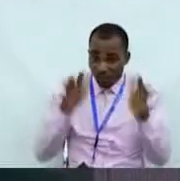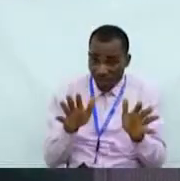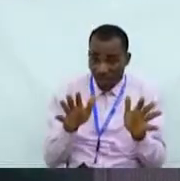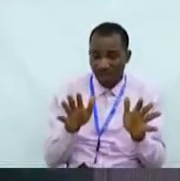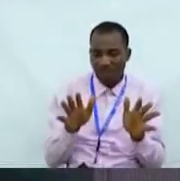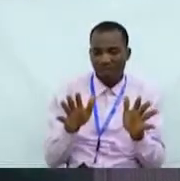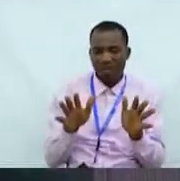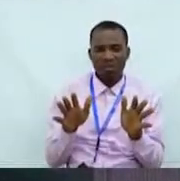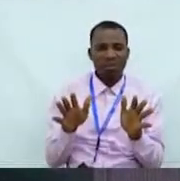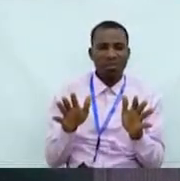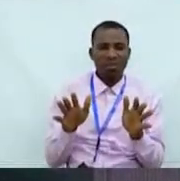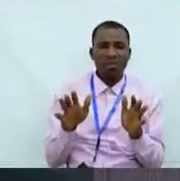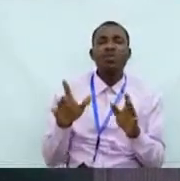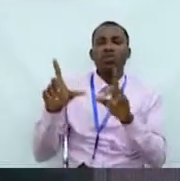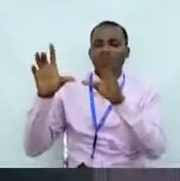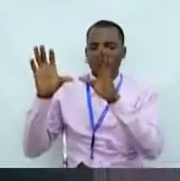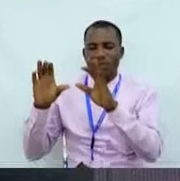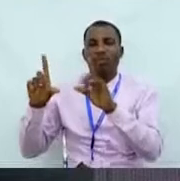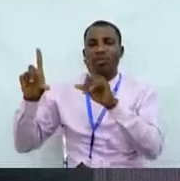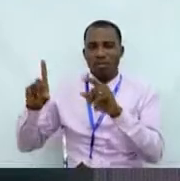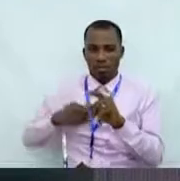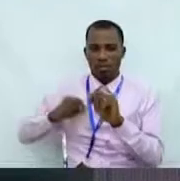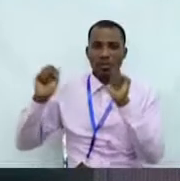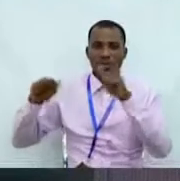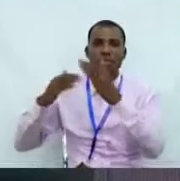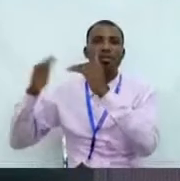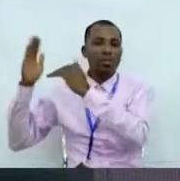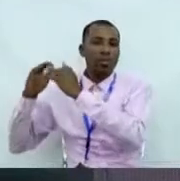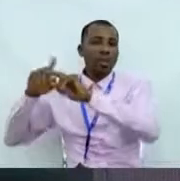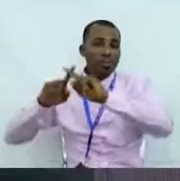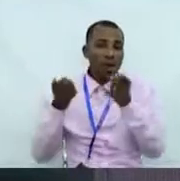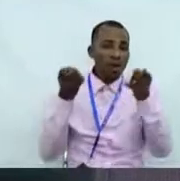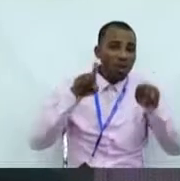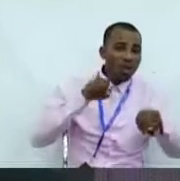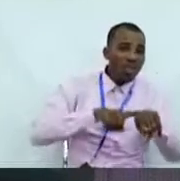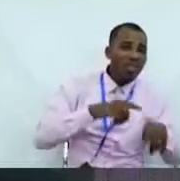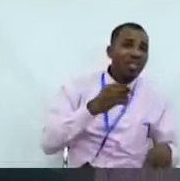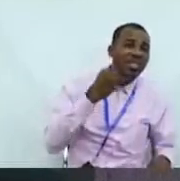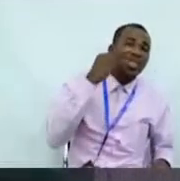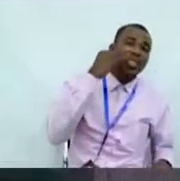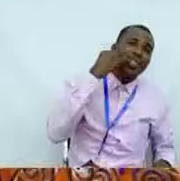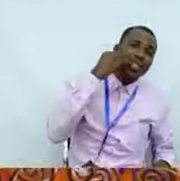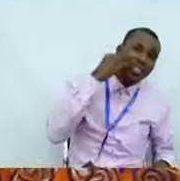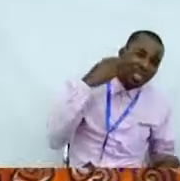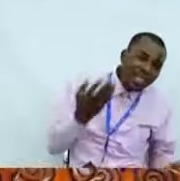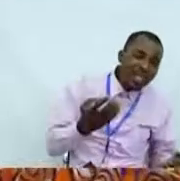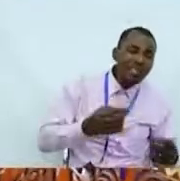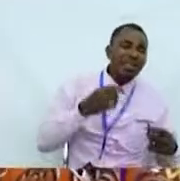anger and the hypocrisy and the envy? That's the spiritual cocaine and weed.